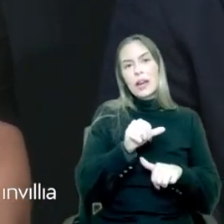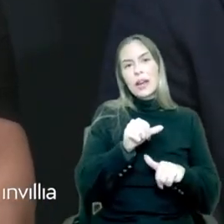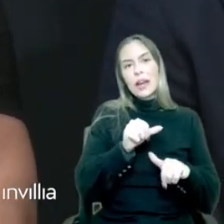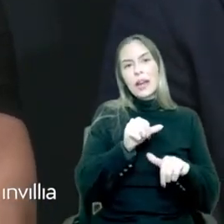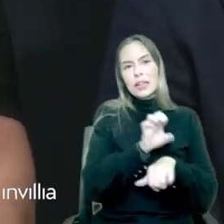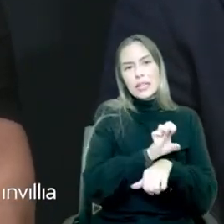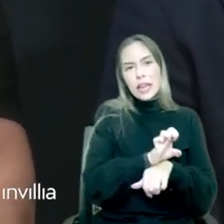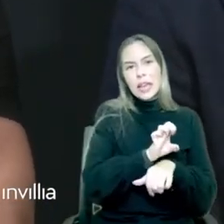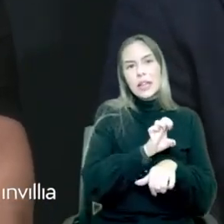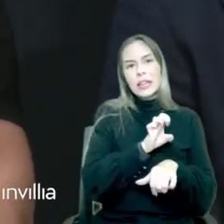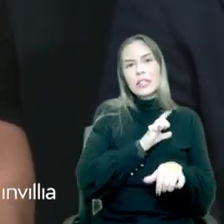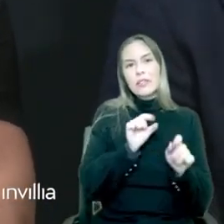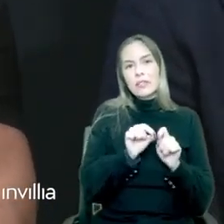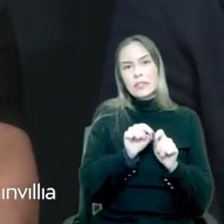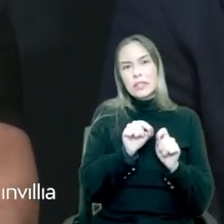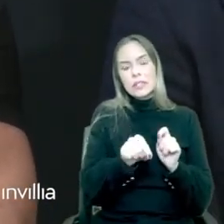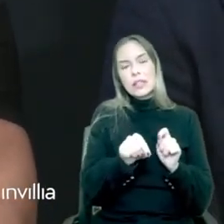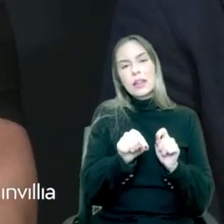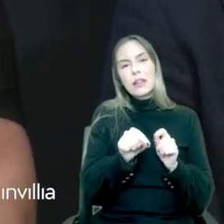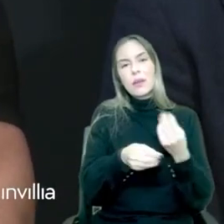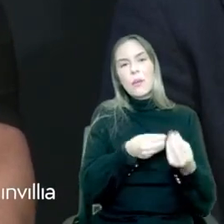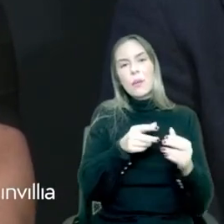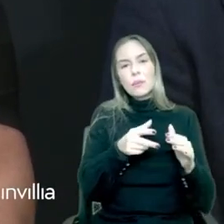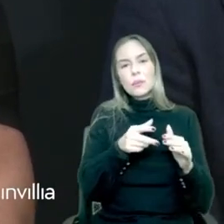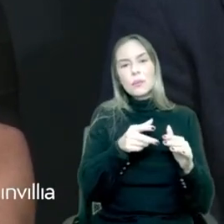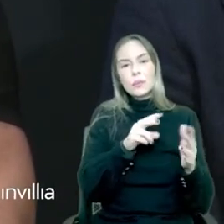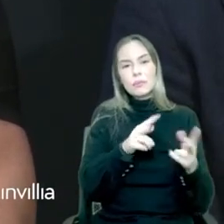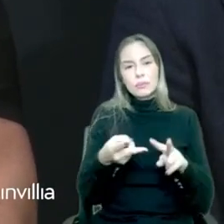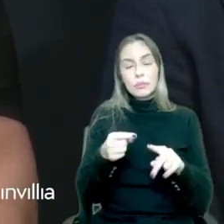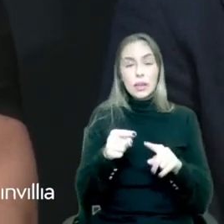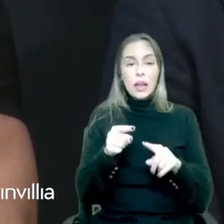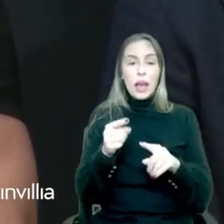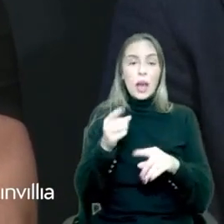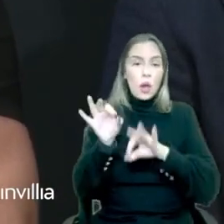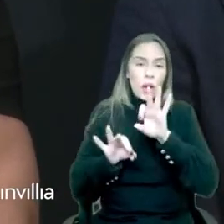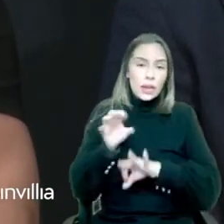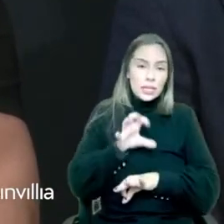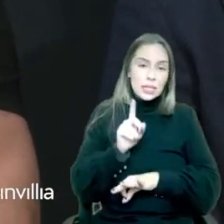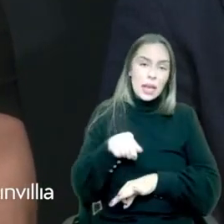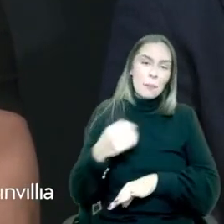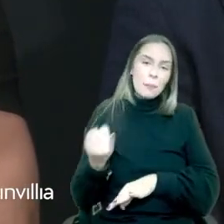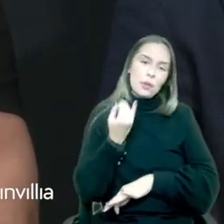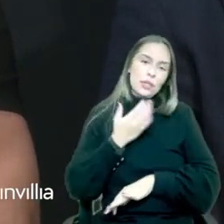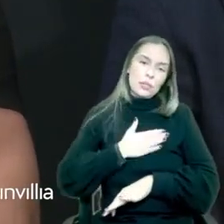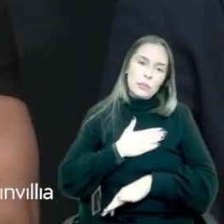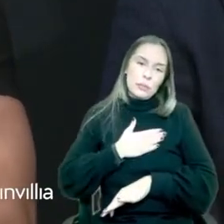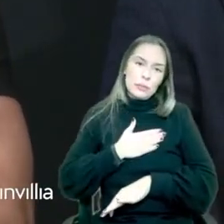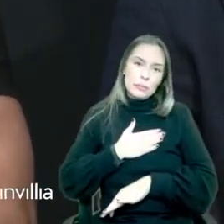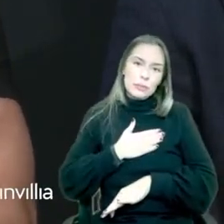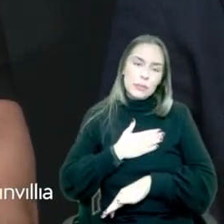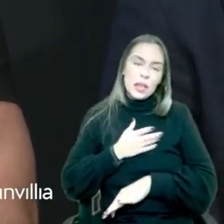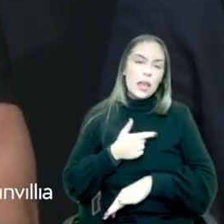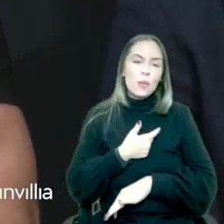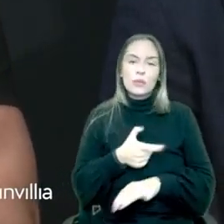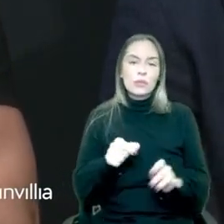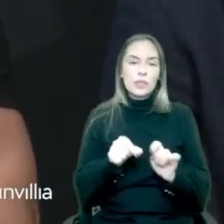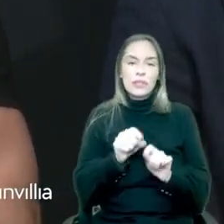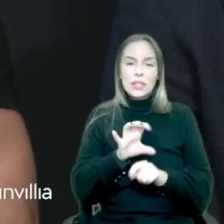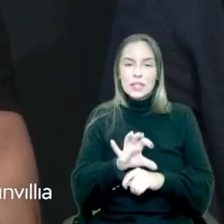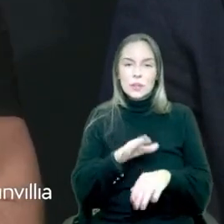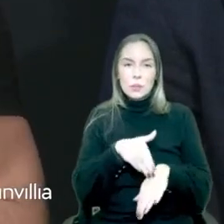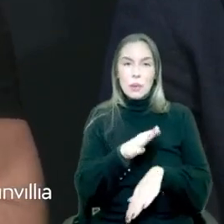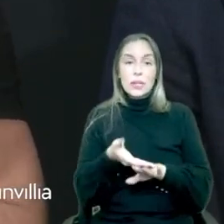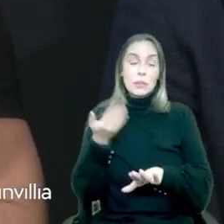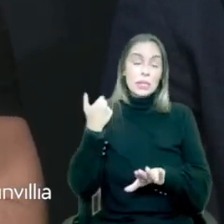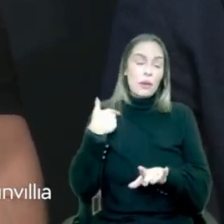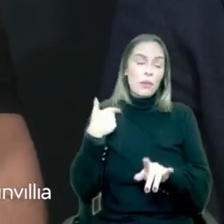that's it. Then forecasting death is important for me. I don't do that anymore. I used to do that, and I learned a